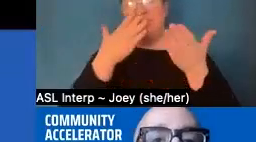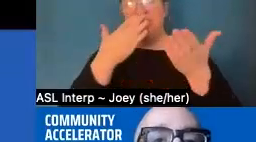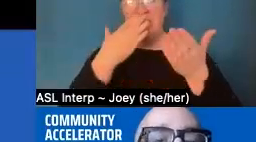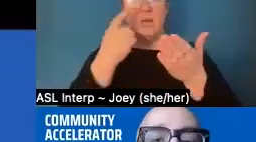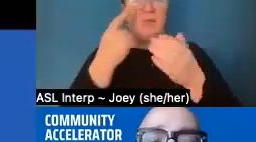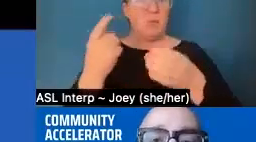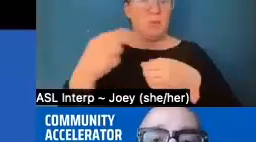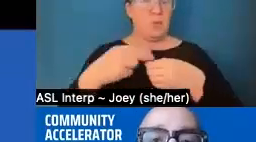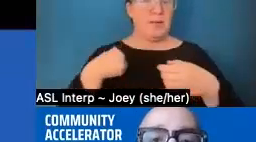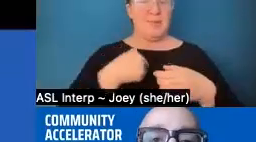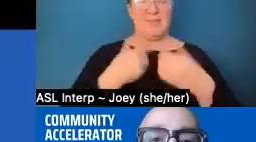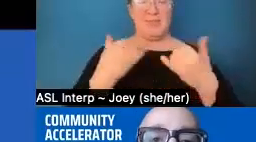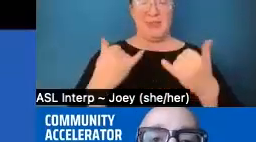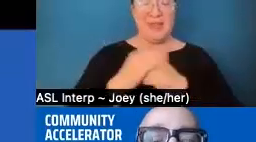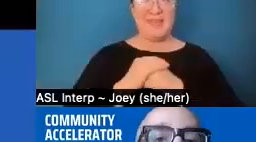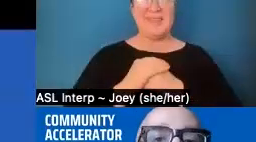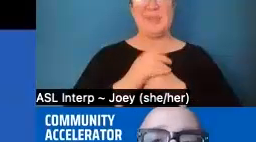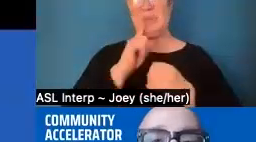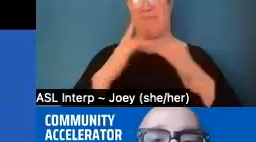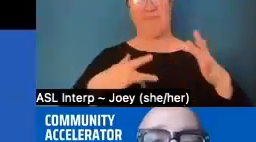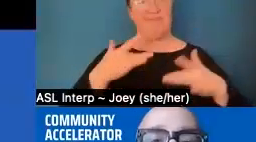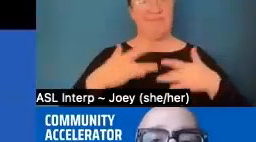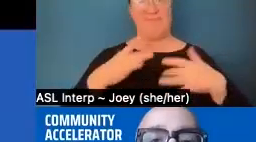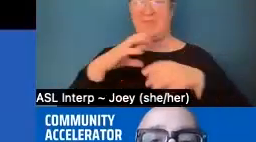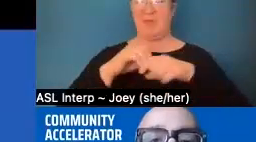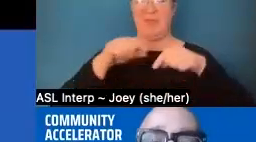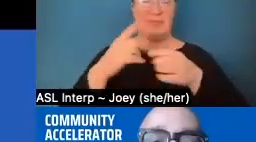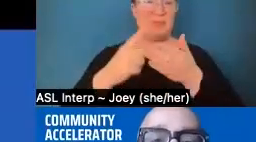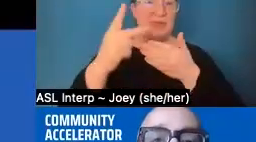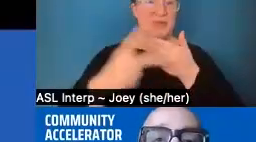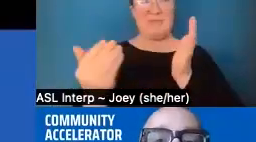It's great to administer this program again, and we look forward to your applications. Thank you and take care.